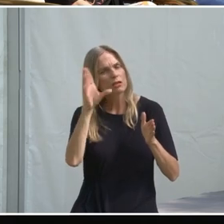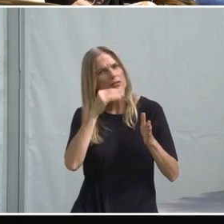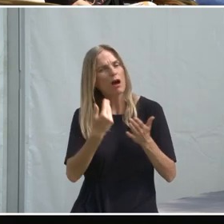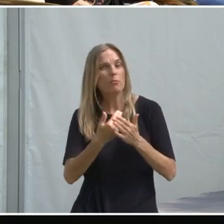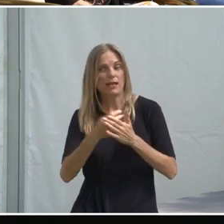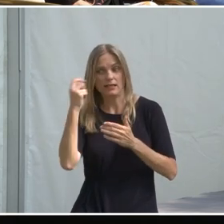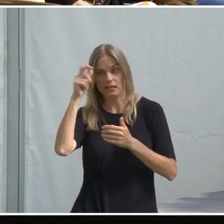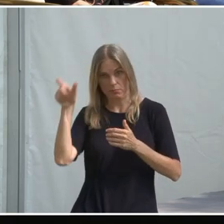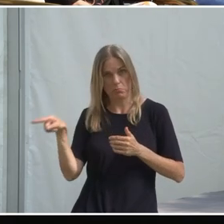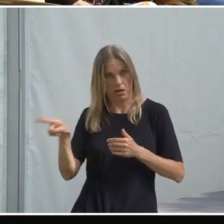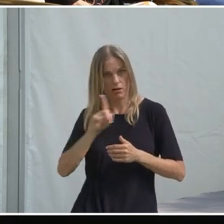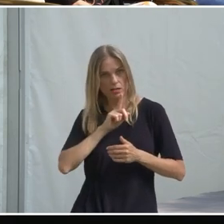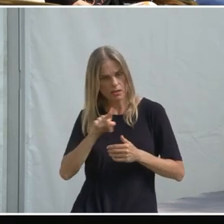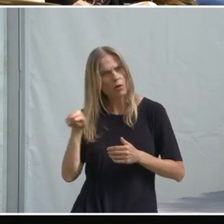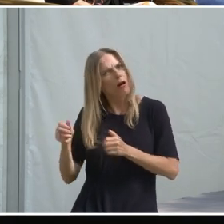do